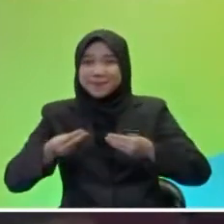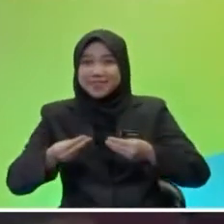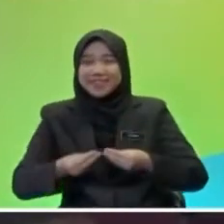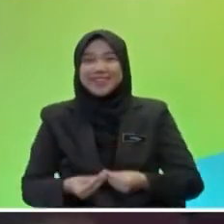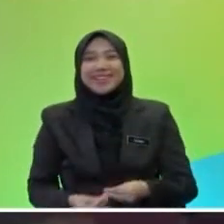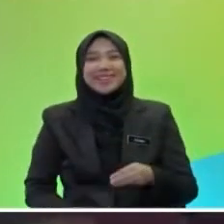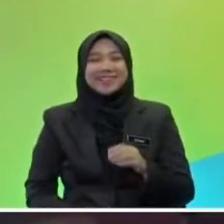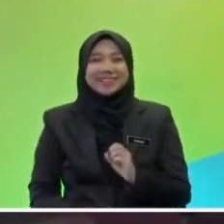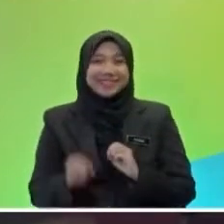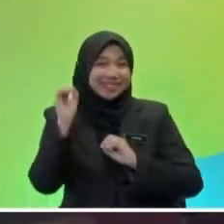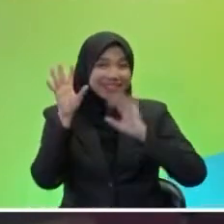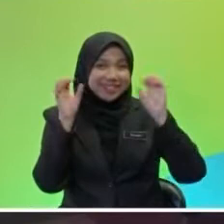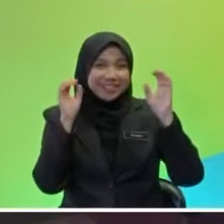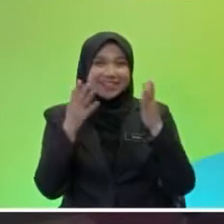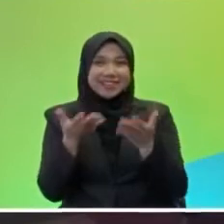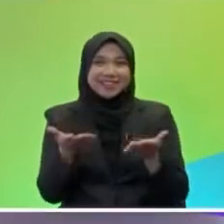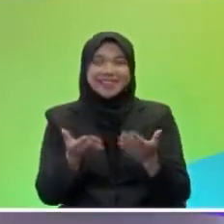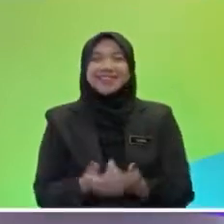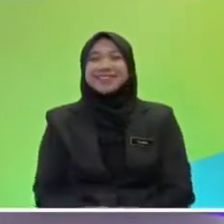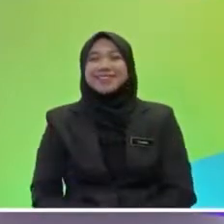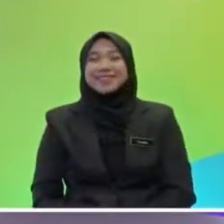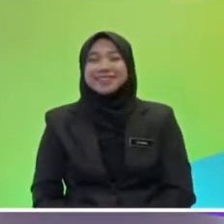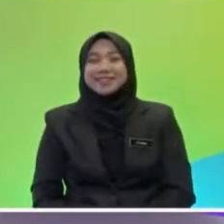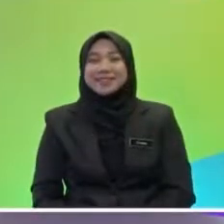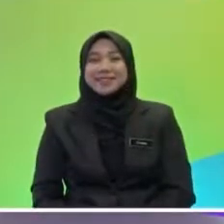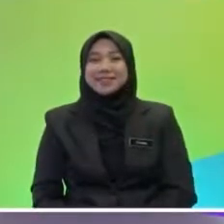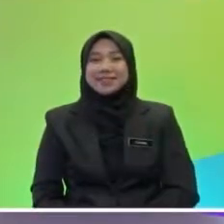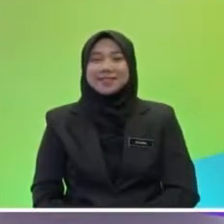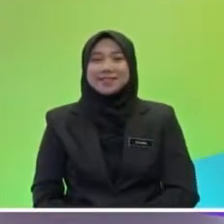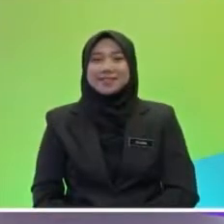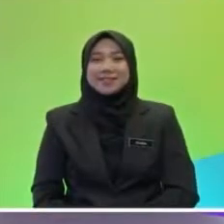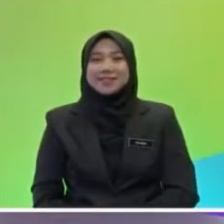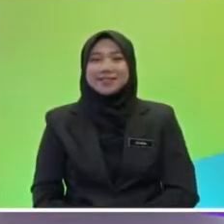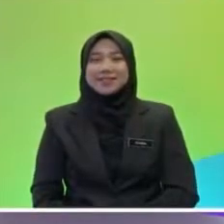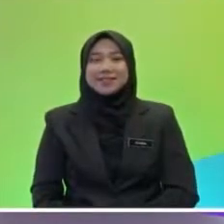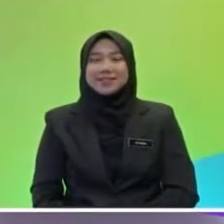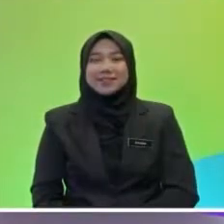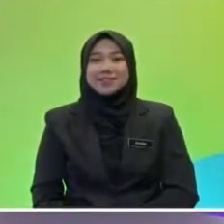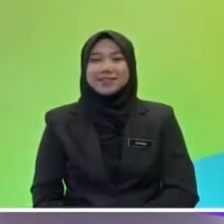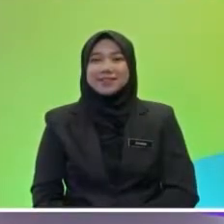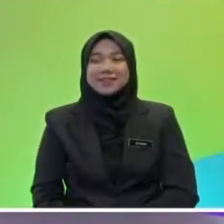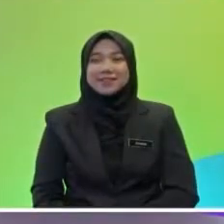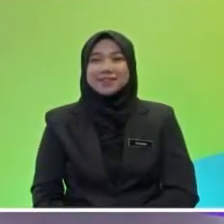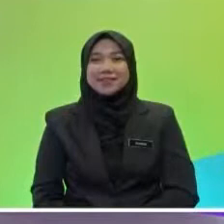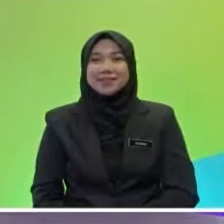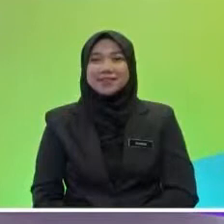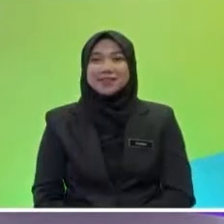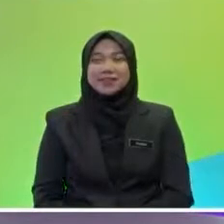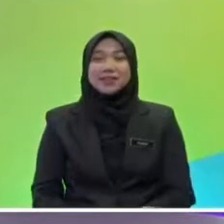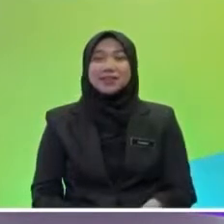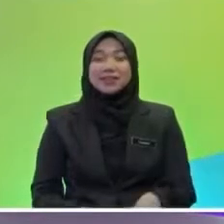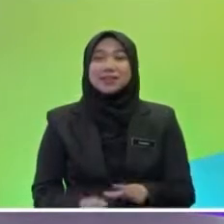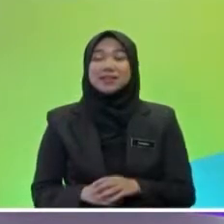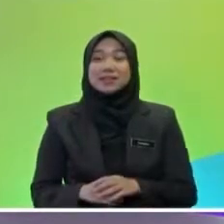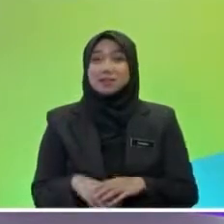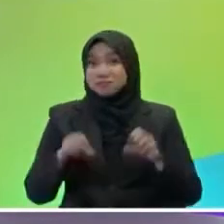star. Okay, teacher. Now that we've known about the similarities and differences of a few types of plants, perhaps maybe